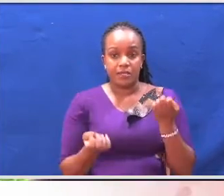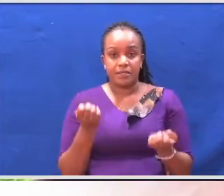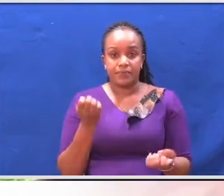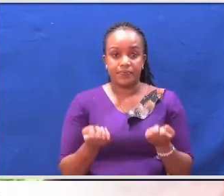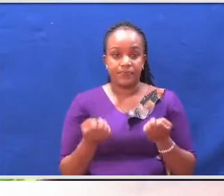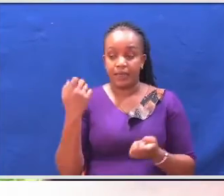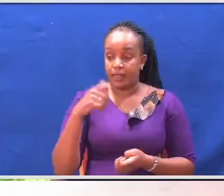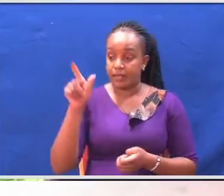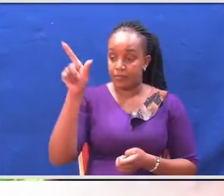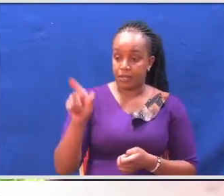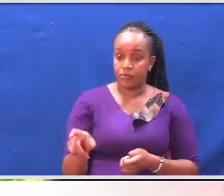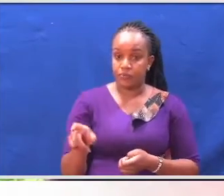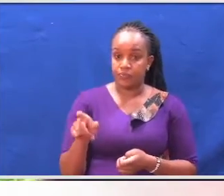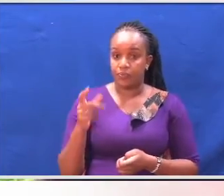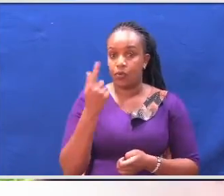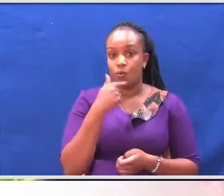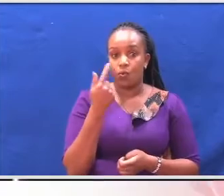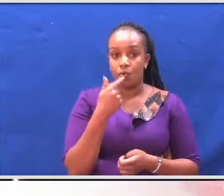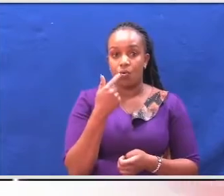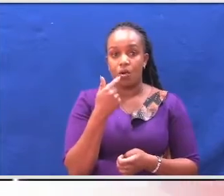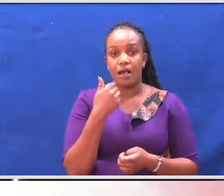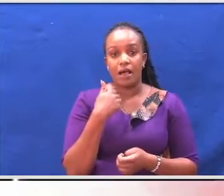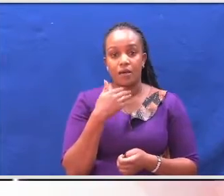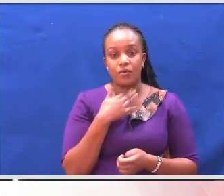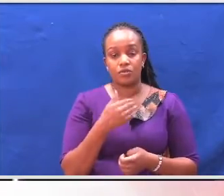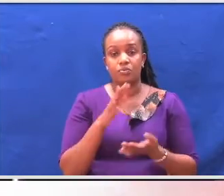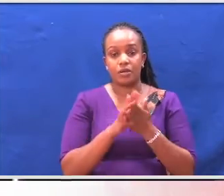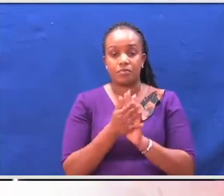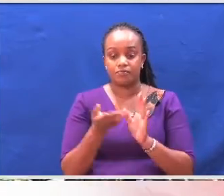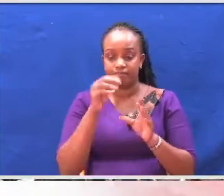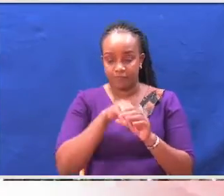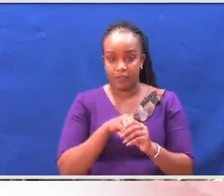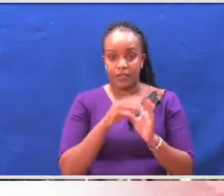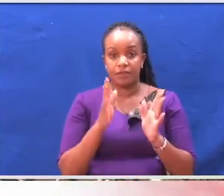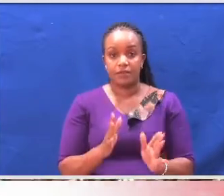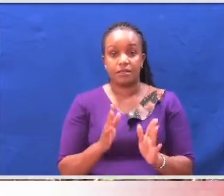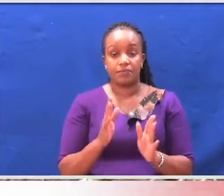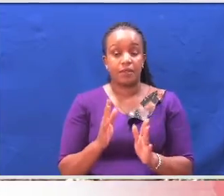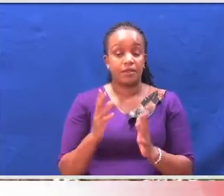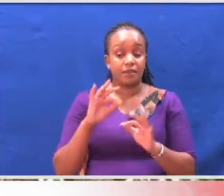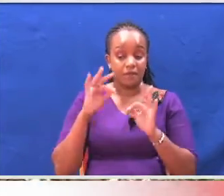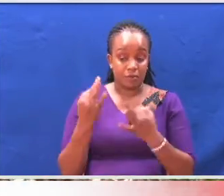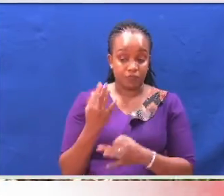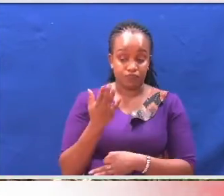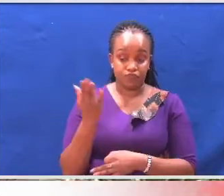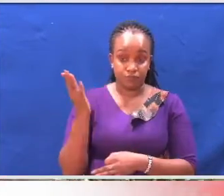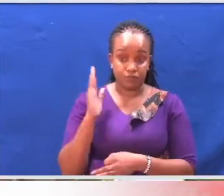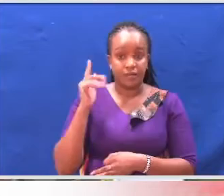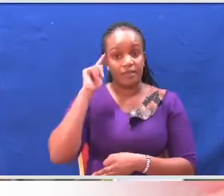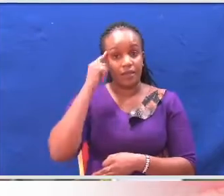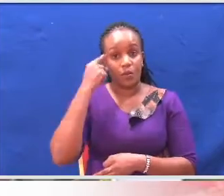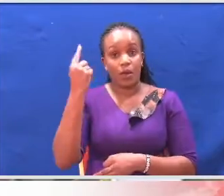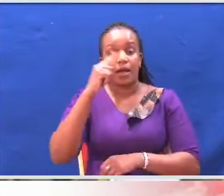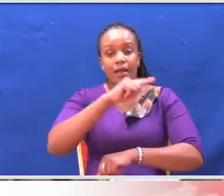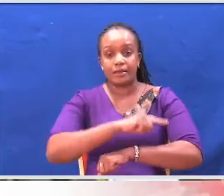any person who wants to be an investor. The affected families now hope that one day the once giant miller will open